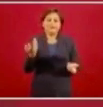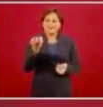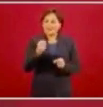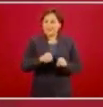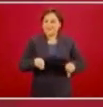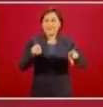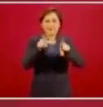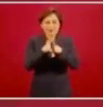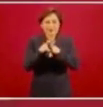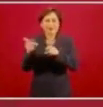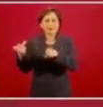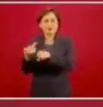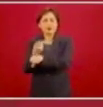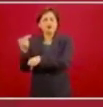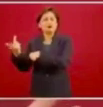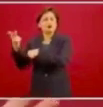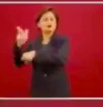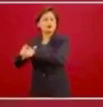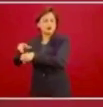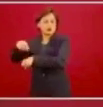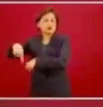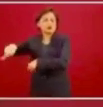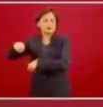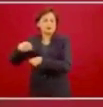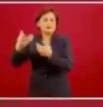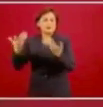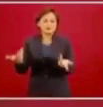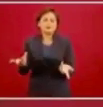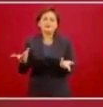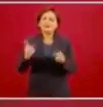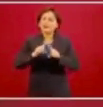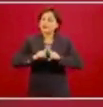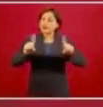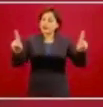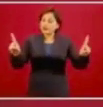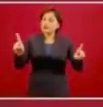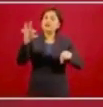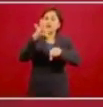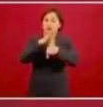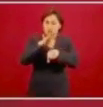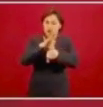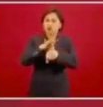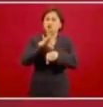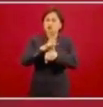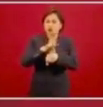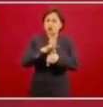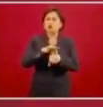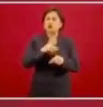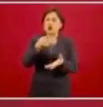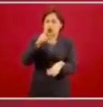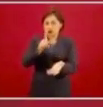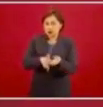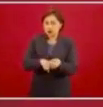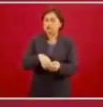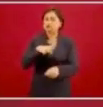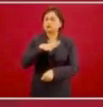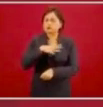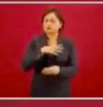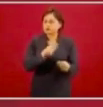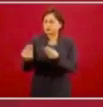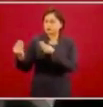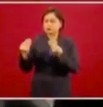does not need to wear such a mask. So I know this is not related to the health sector, but it's the same logic.